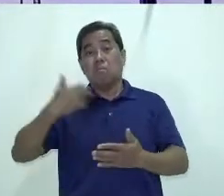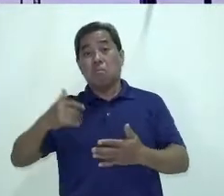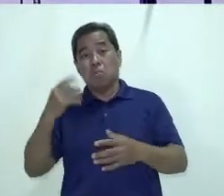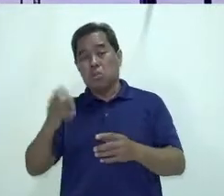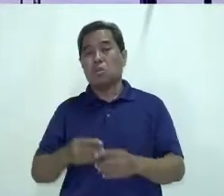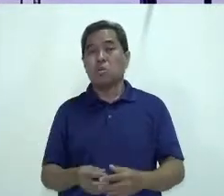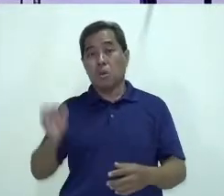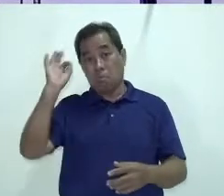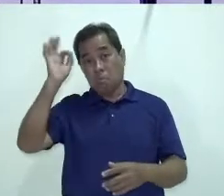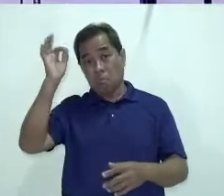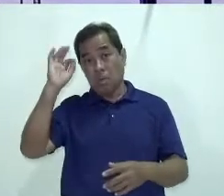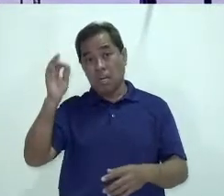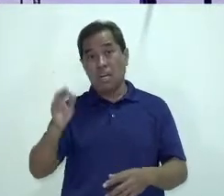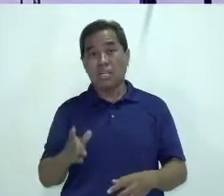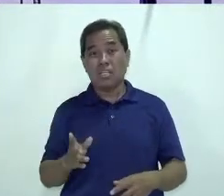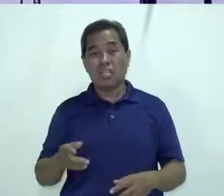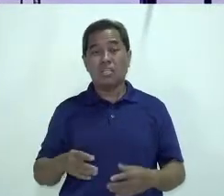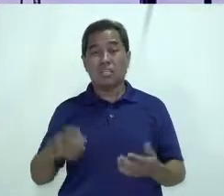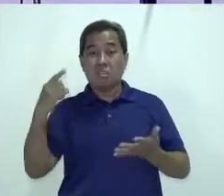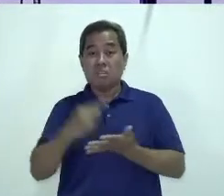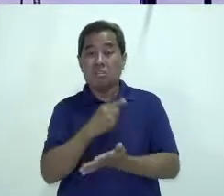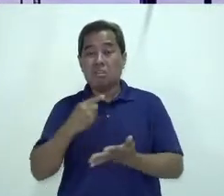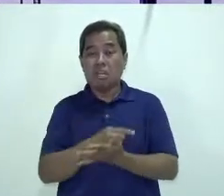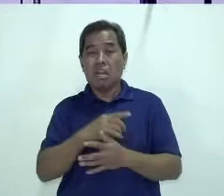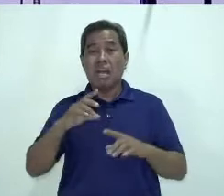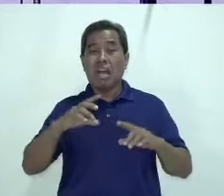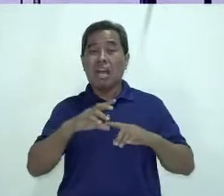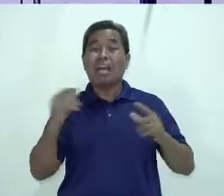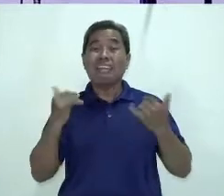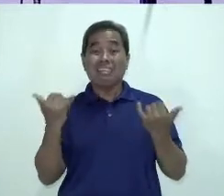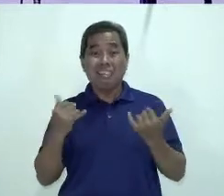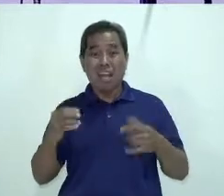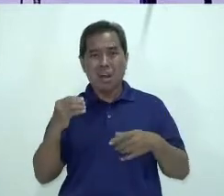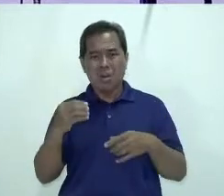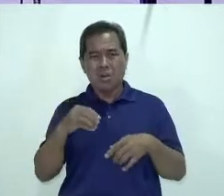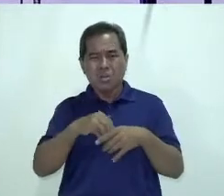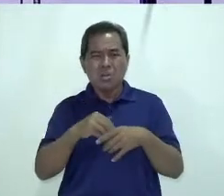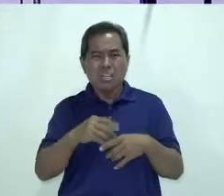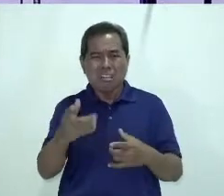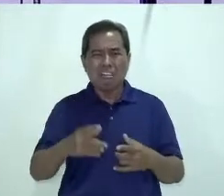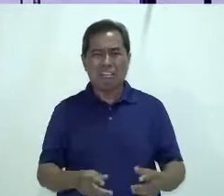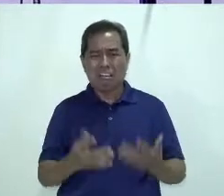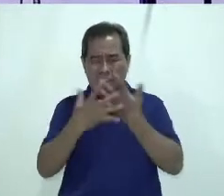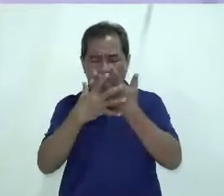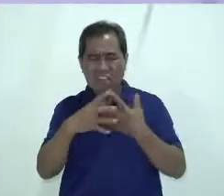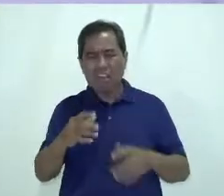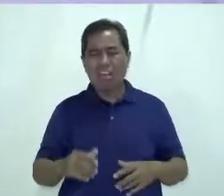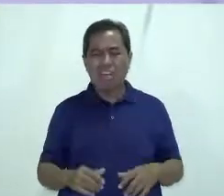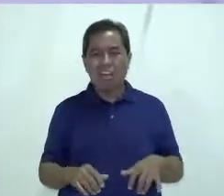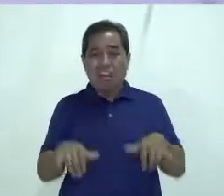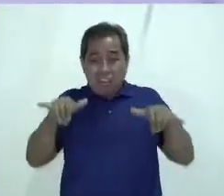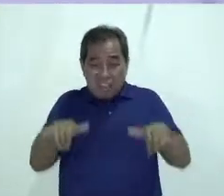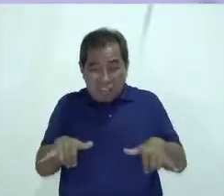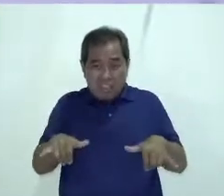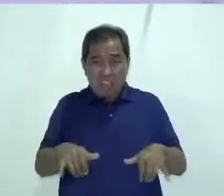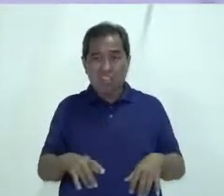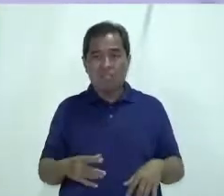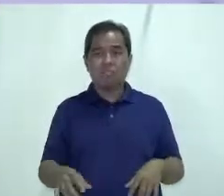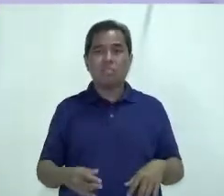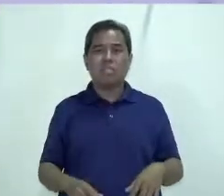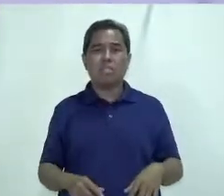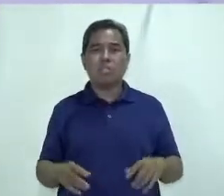news. You were on the way to pray somewhere, and now you're sitting unable to do anything. The natural response would be to